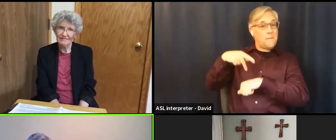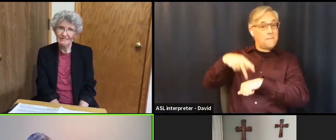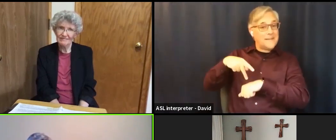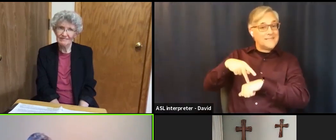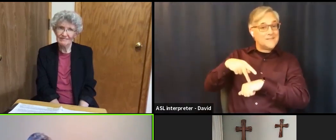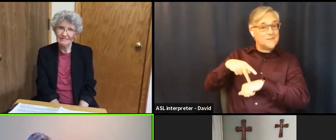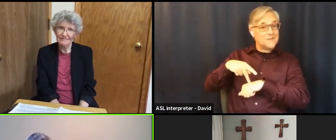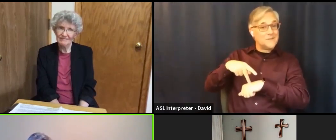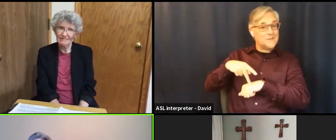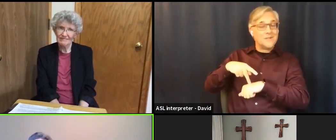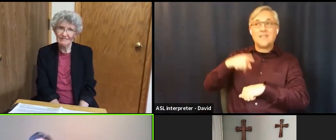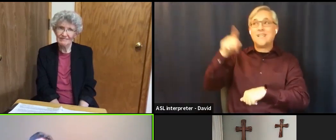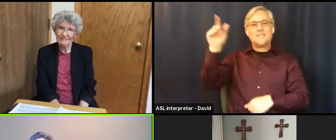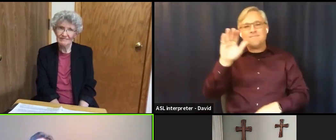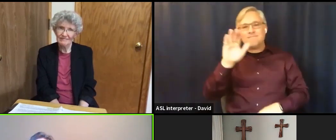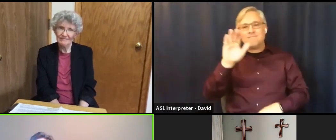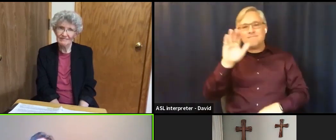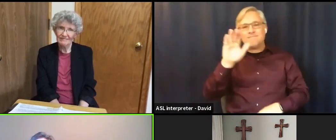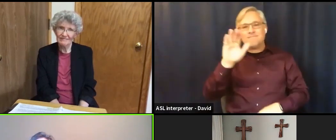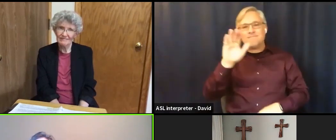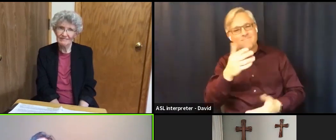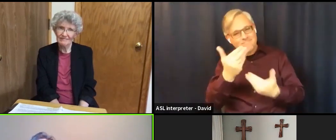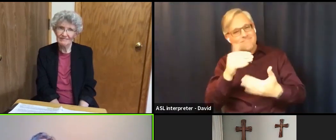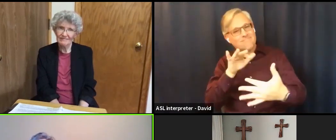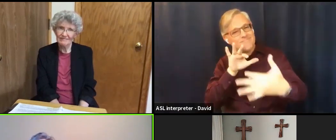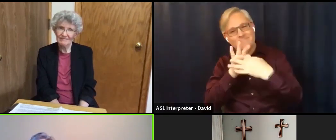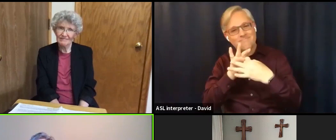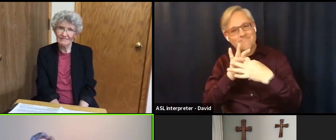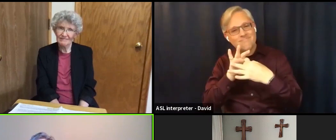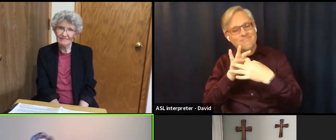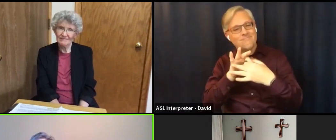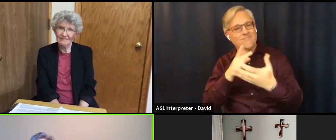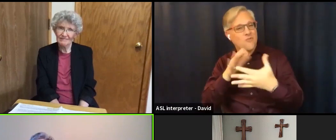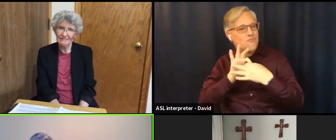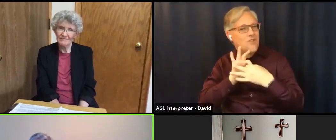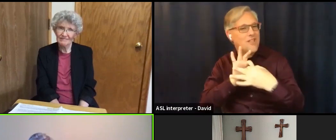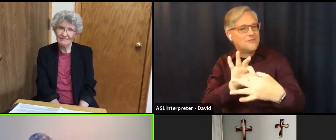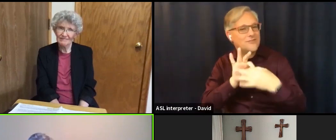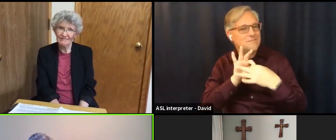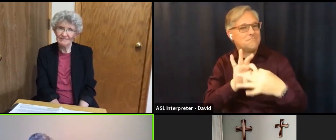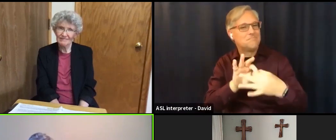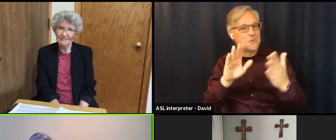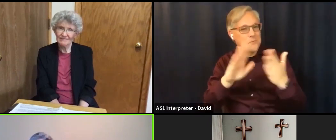into relationship and community with God,